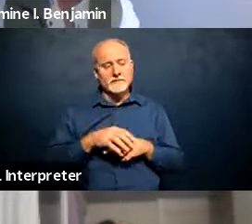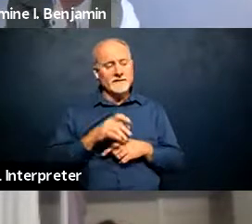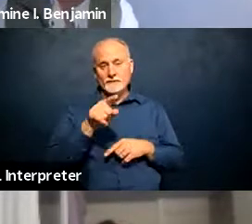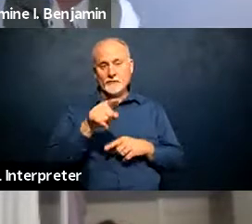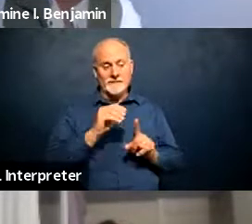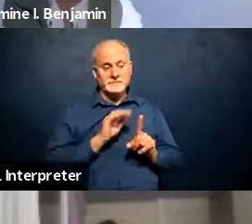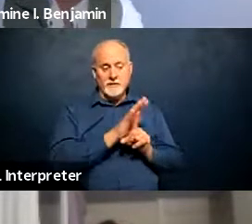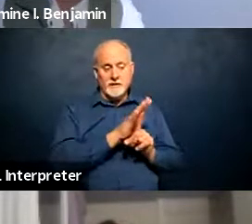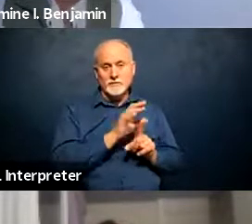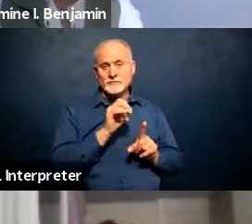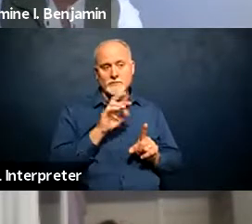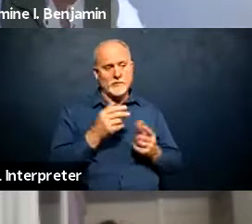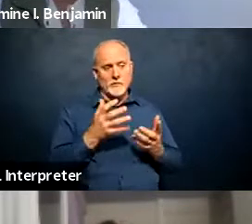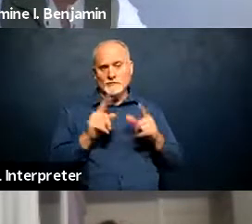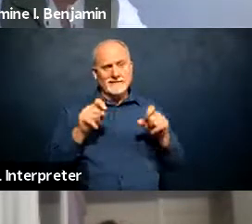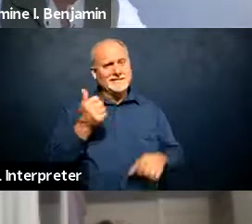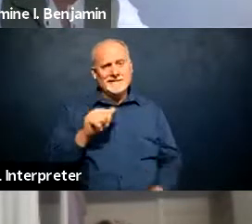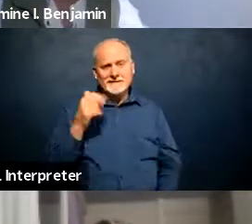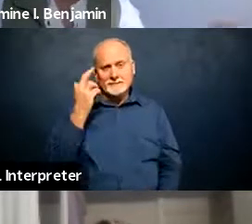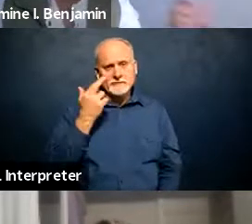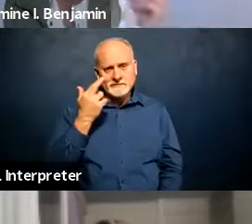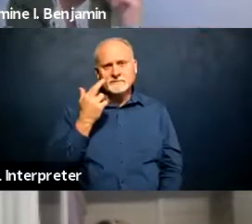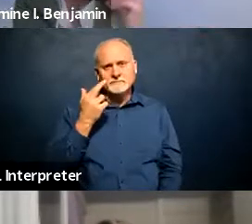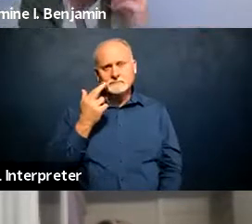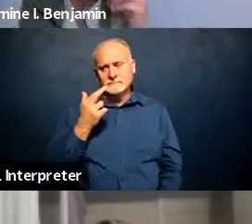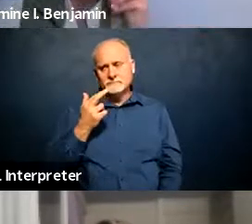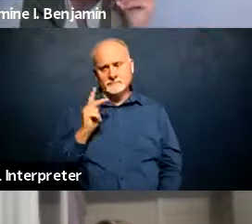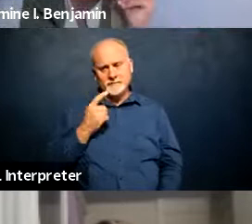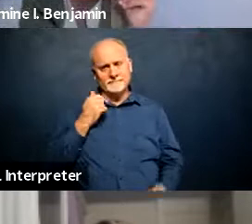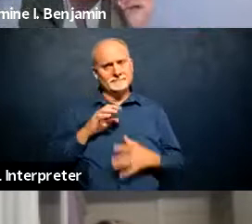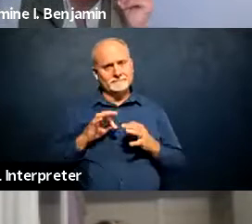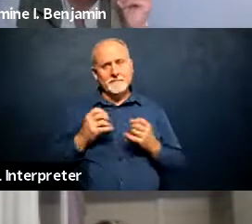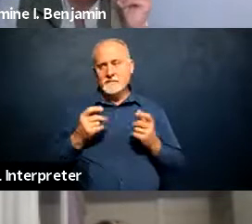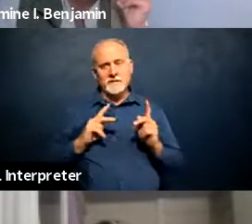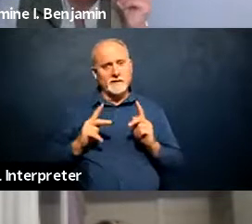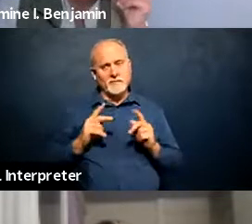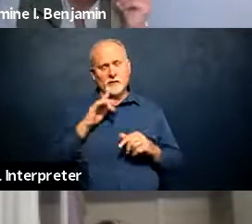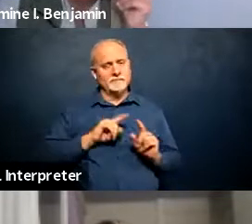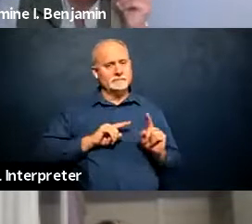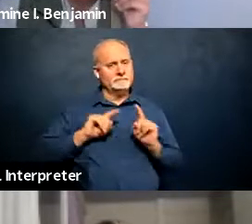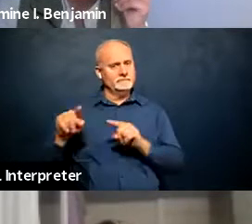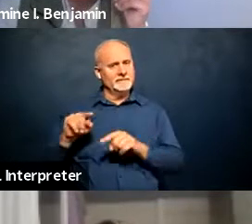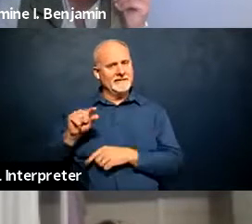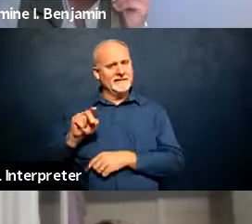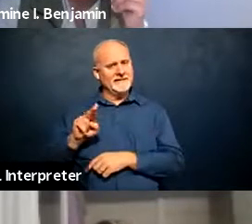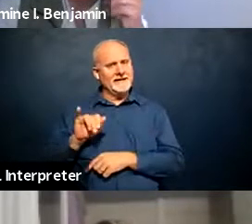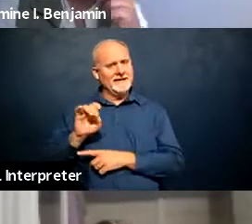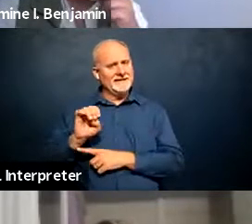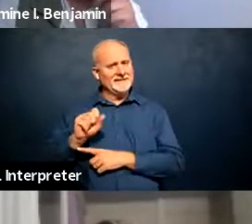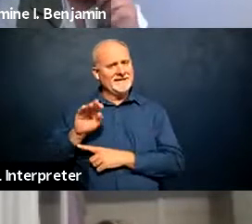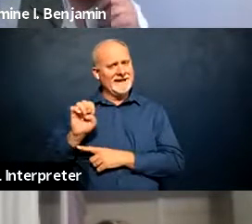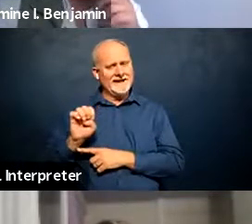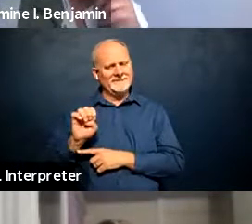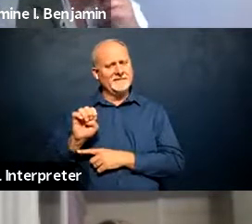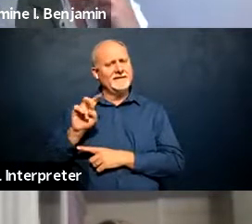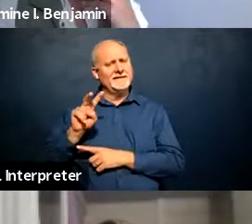to test for any other reason, a lot of that, as everyone talked about earlier, a lot of folks is going to go through the GuideSafe Verily process.